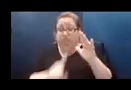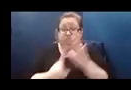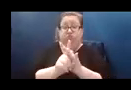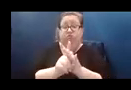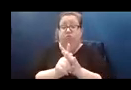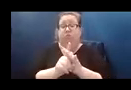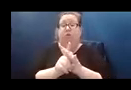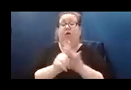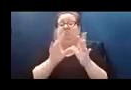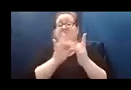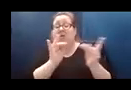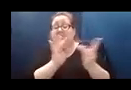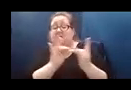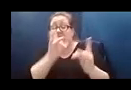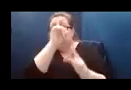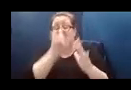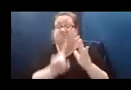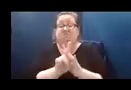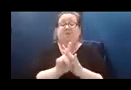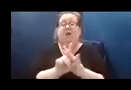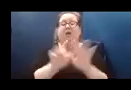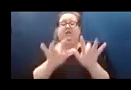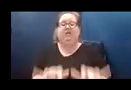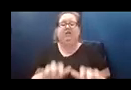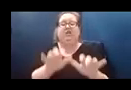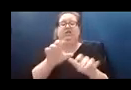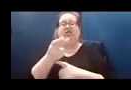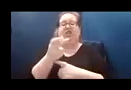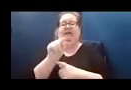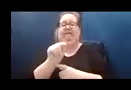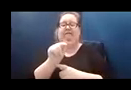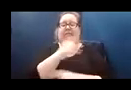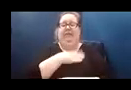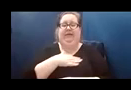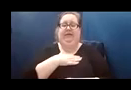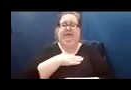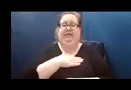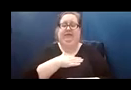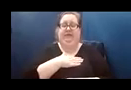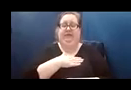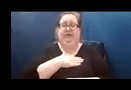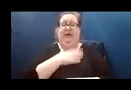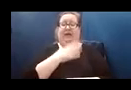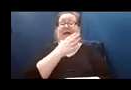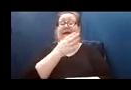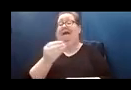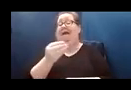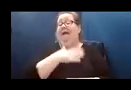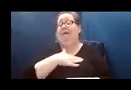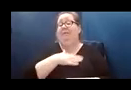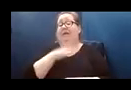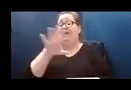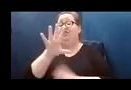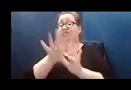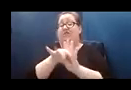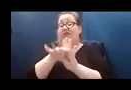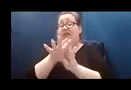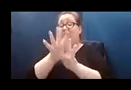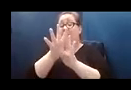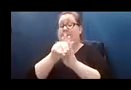chat. But we also ask you to turn off your video when you're not